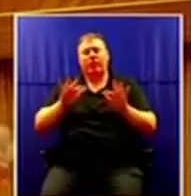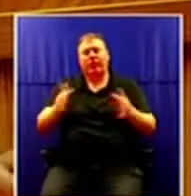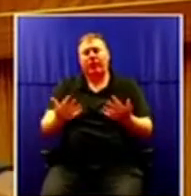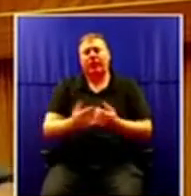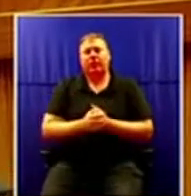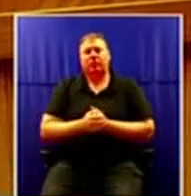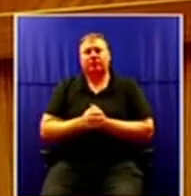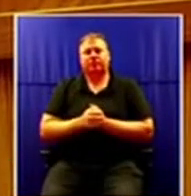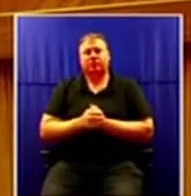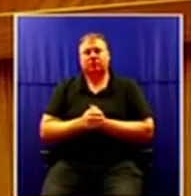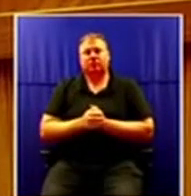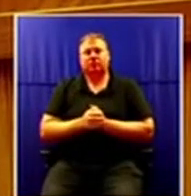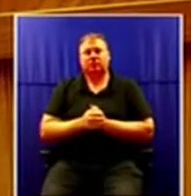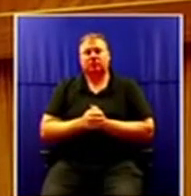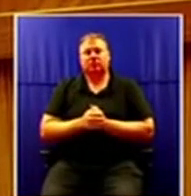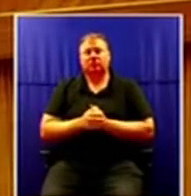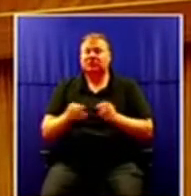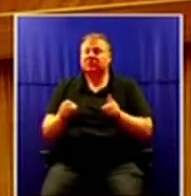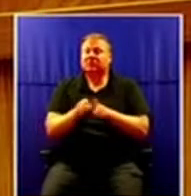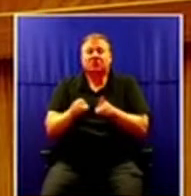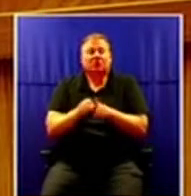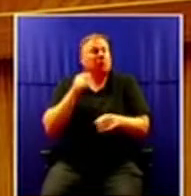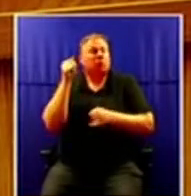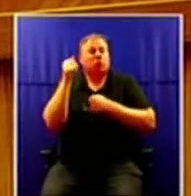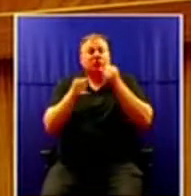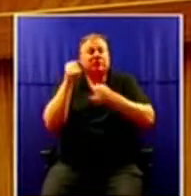We also welcome the criticism.